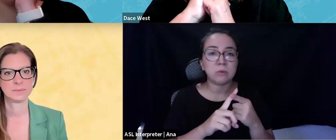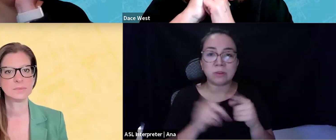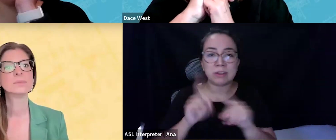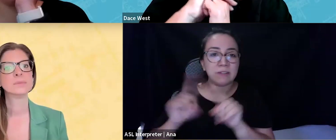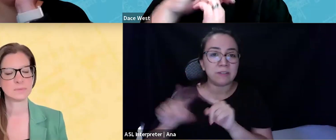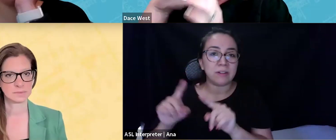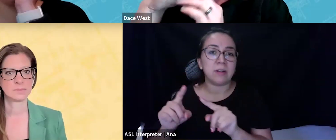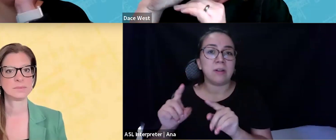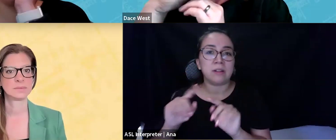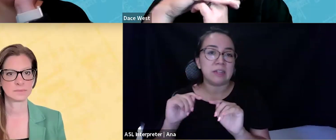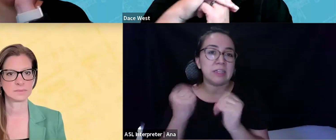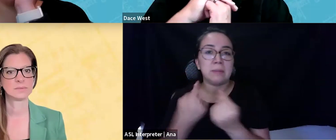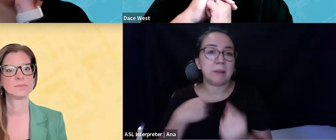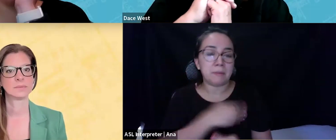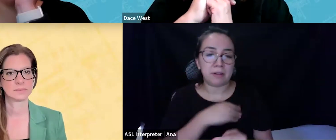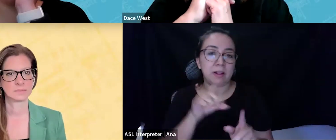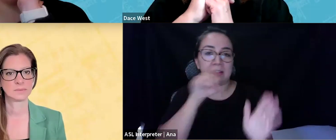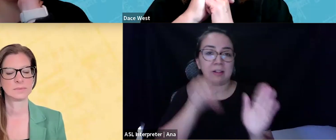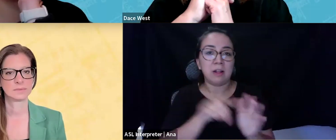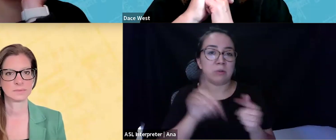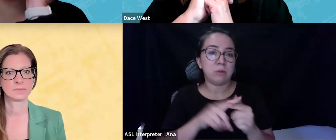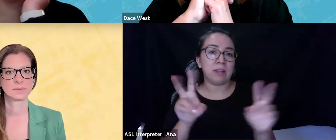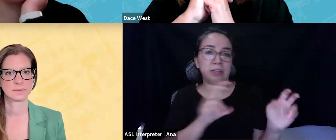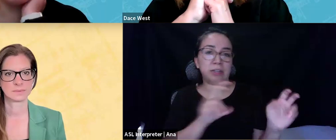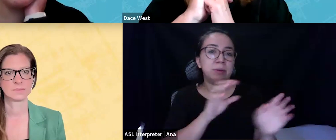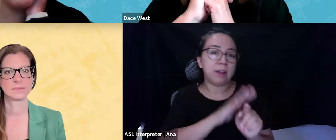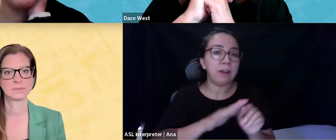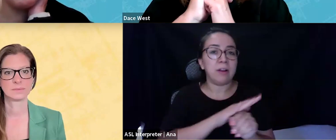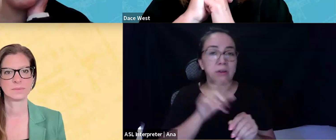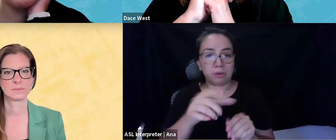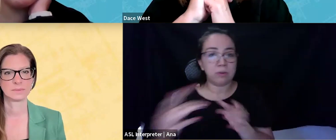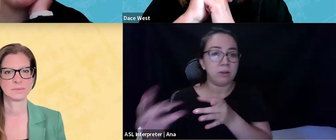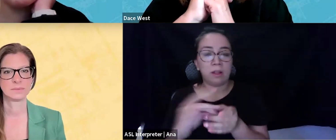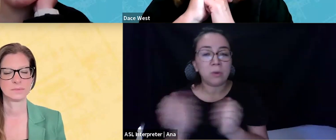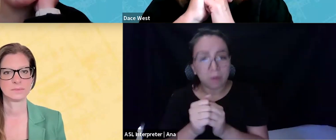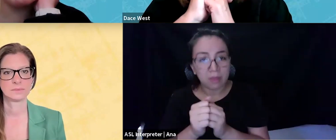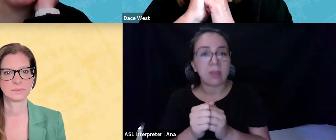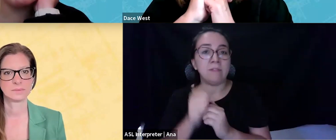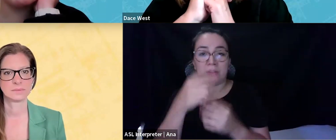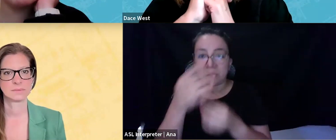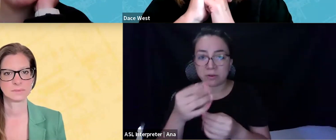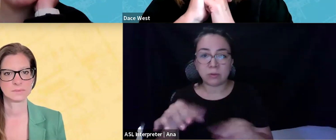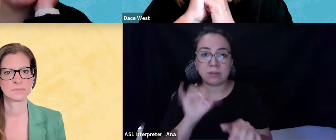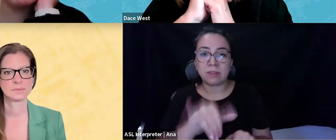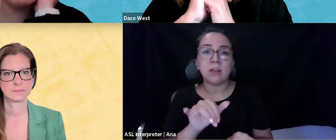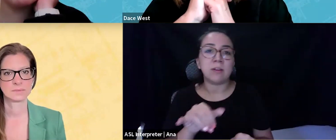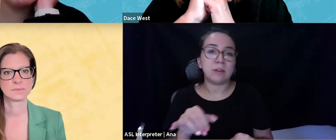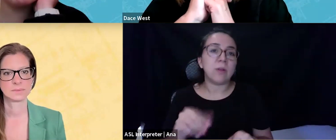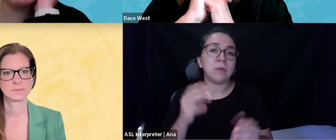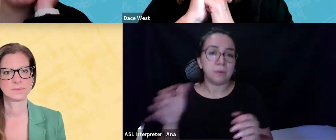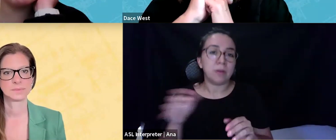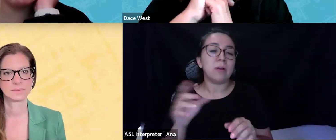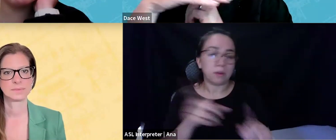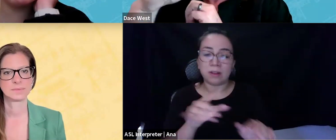engaged philanthropy officers that are assigned to the issue area that you're associated with. If you're interested in doing that, either of those will get you to the same